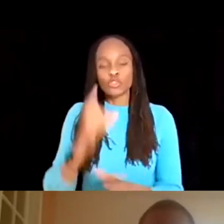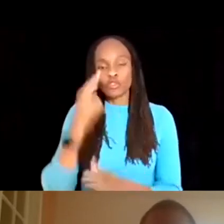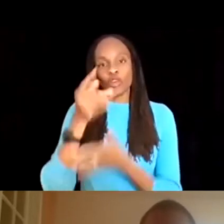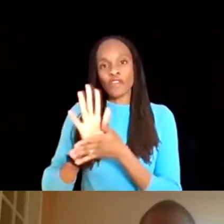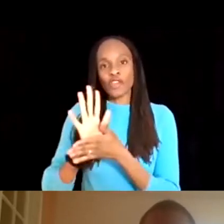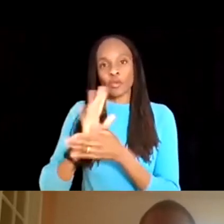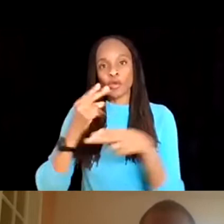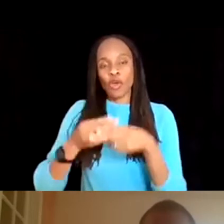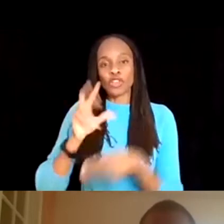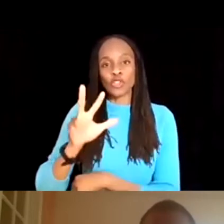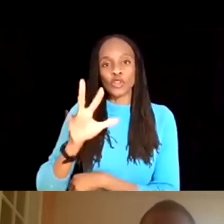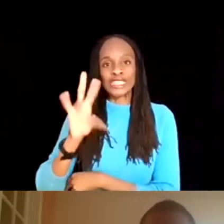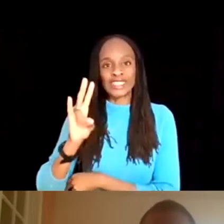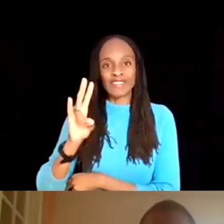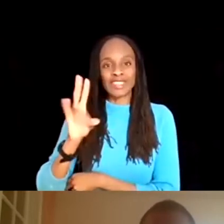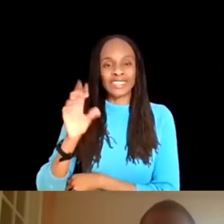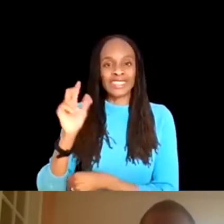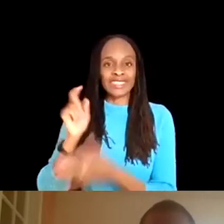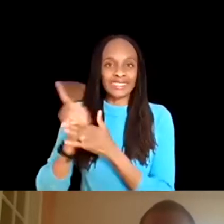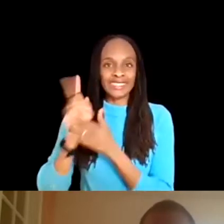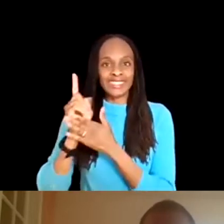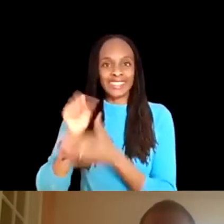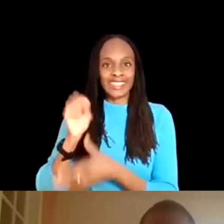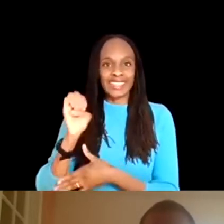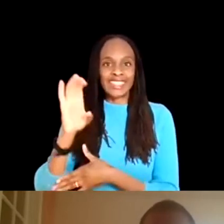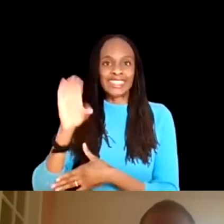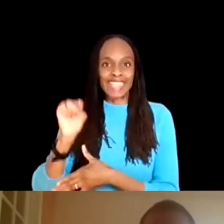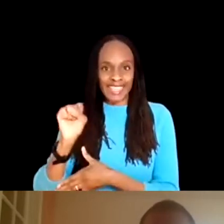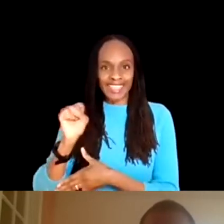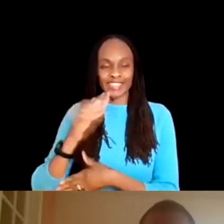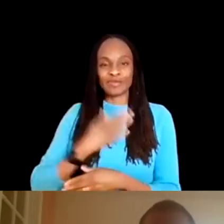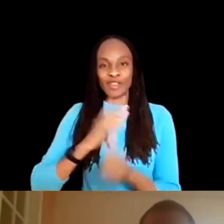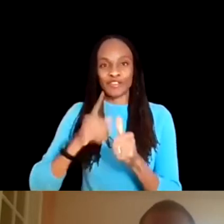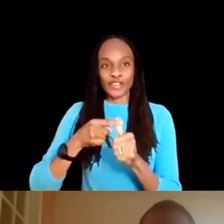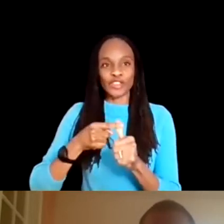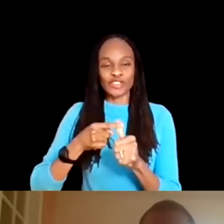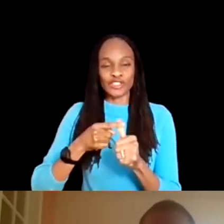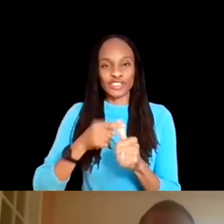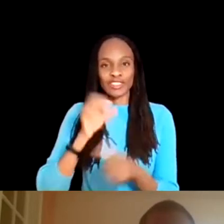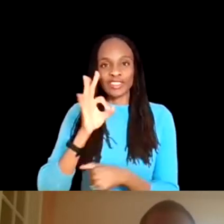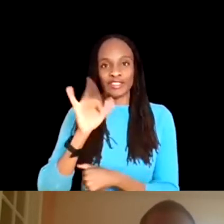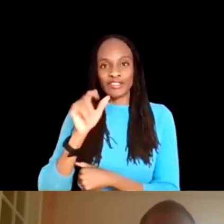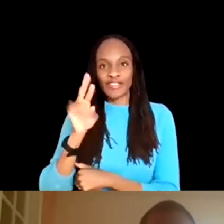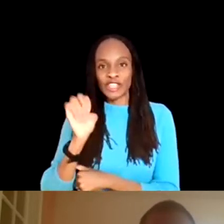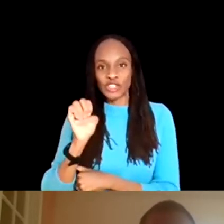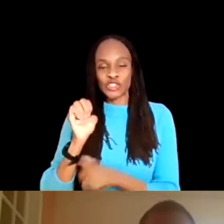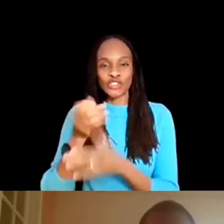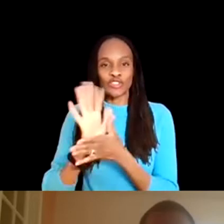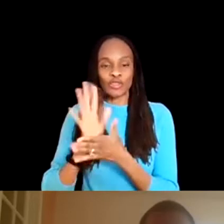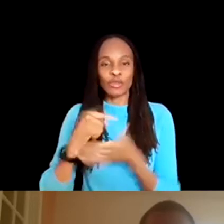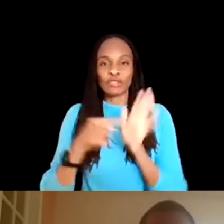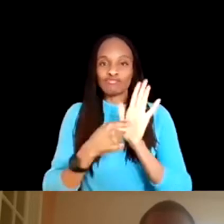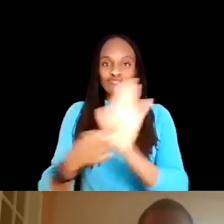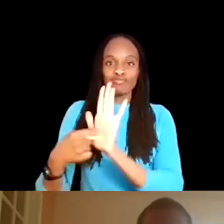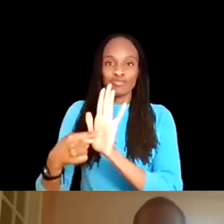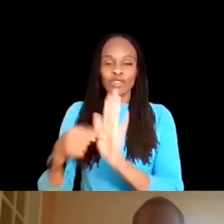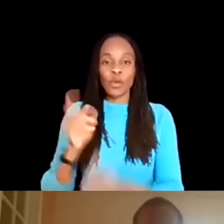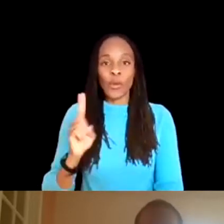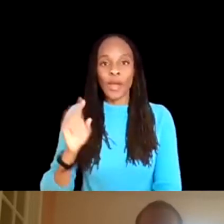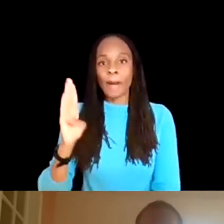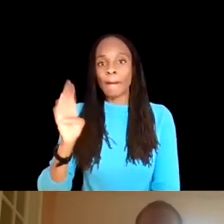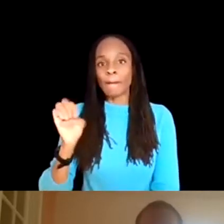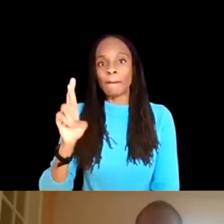37 Seconds. That was my first feature film. We premiered in Berlin